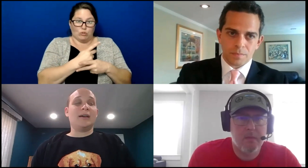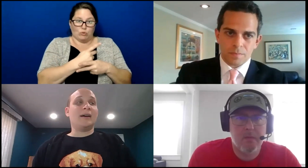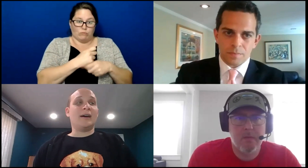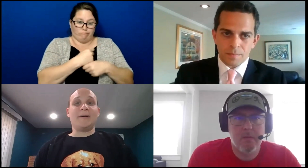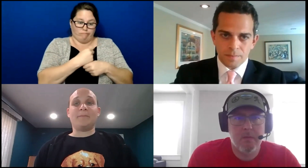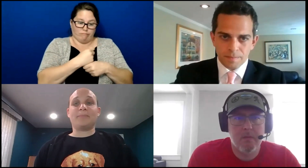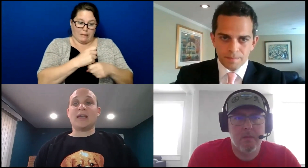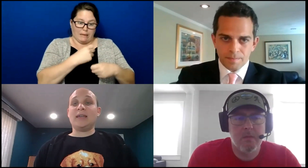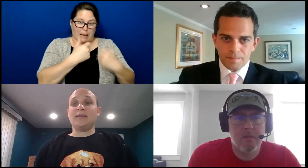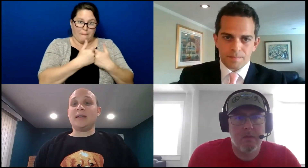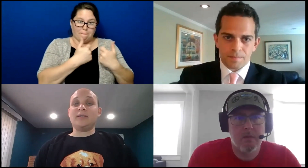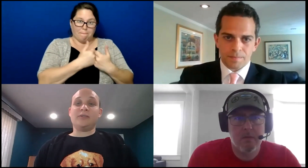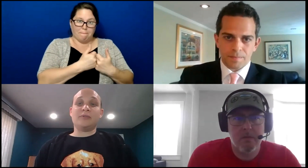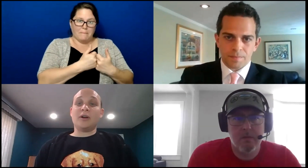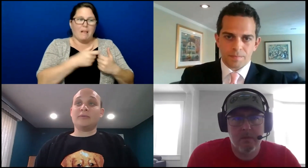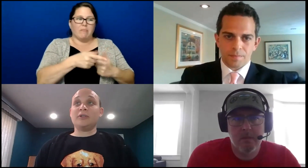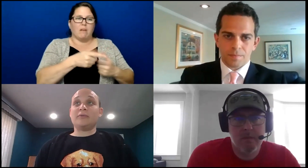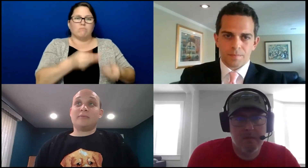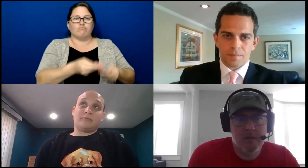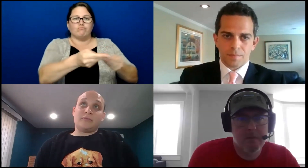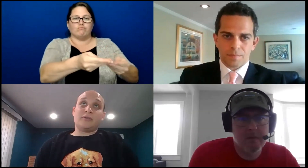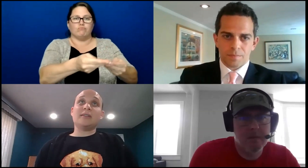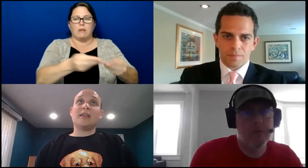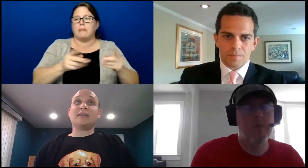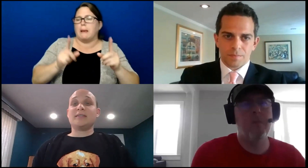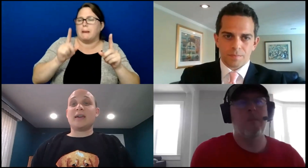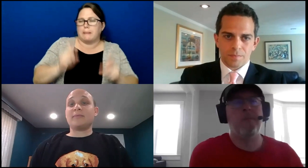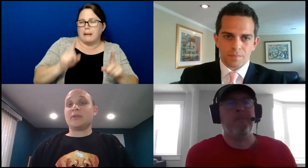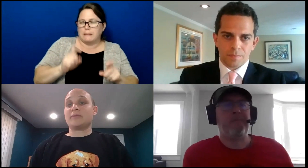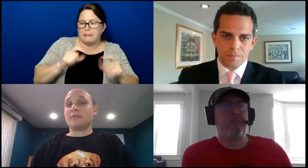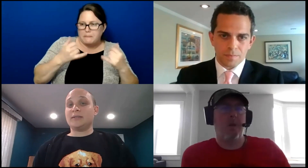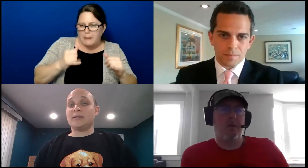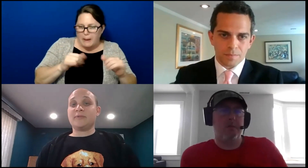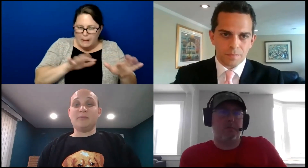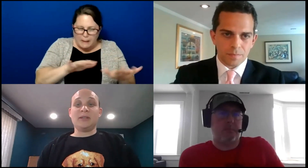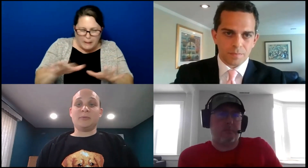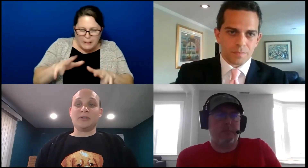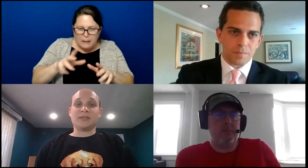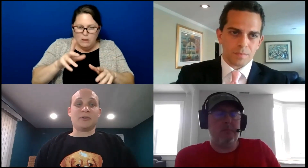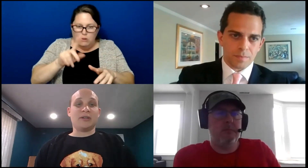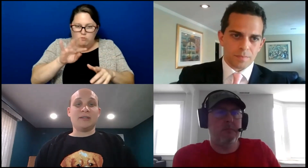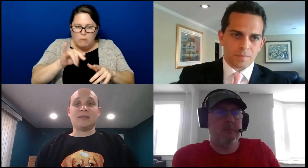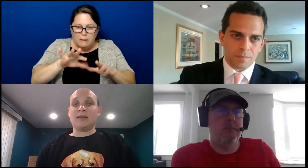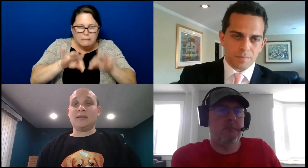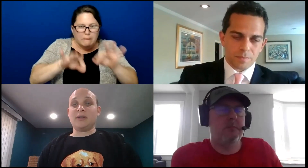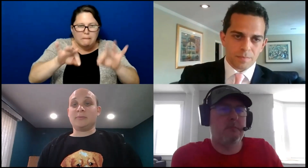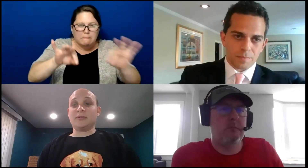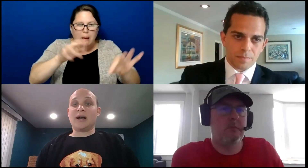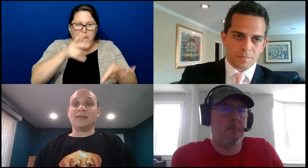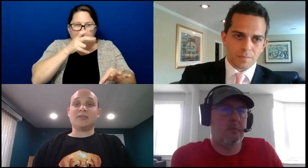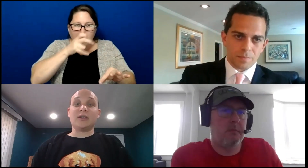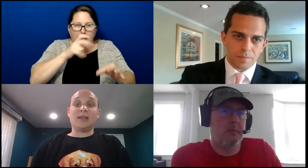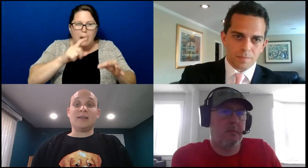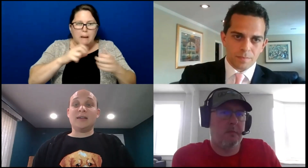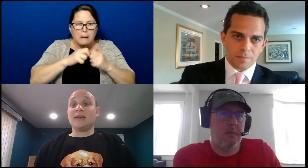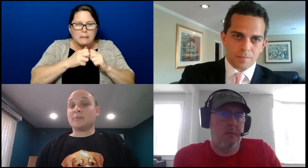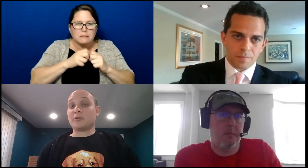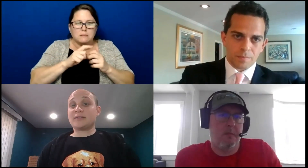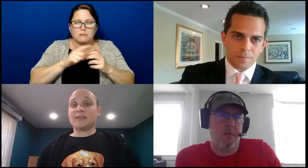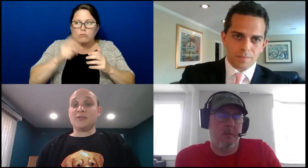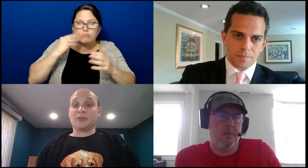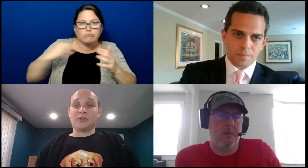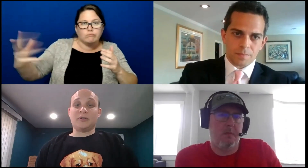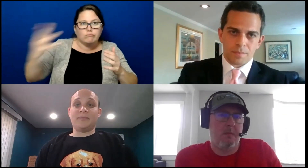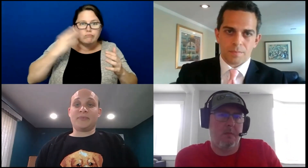work. And you can get into that with relatively minimal experience and minimal knowledge. And in